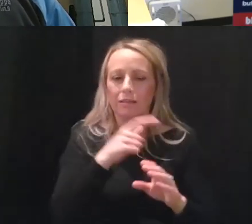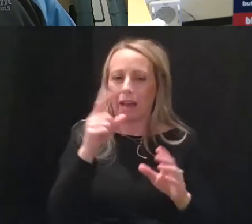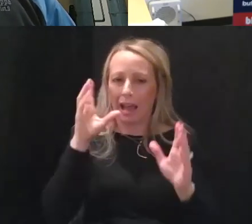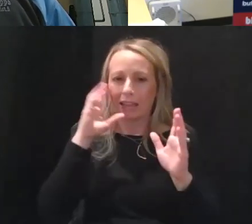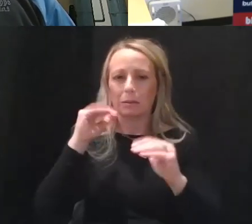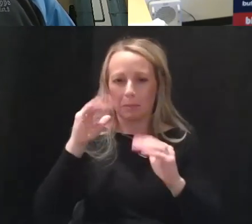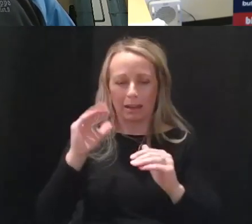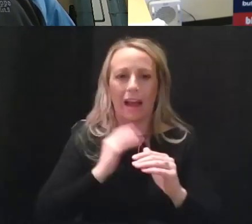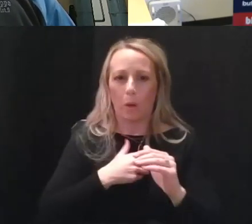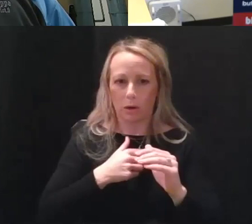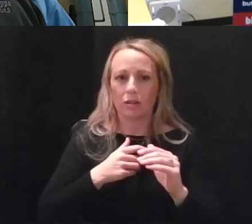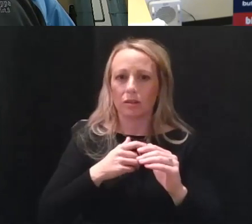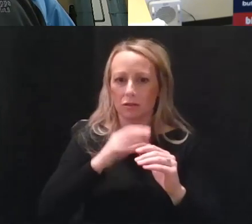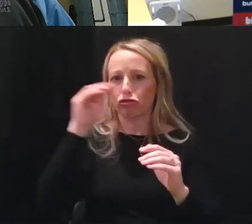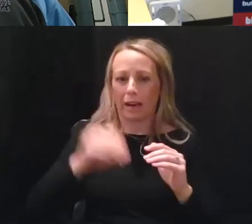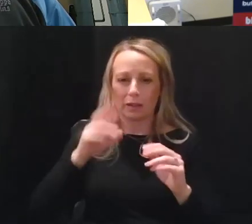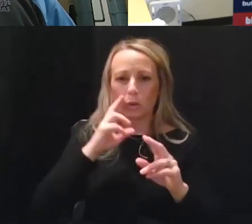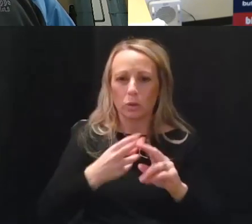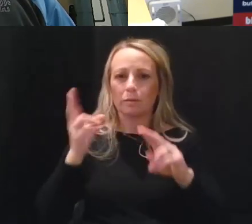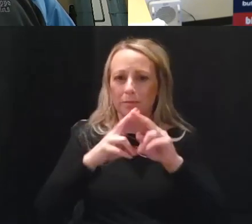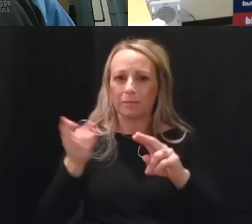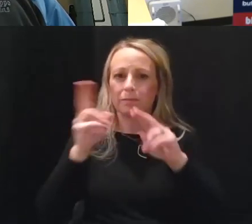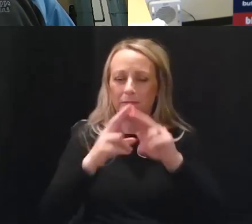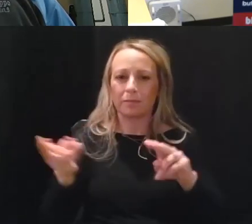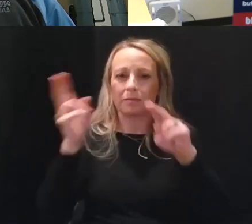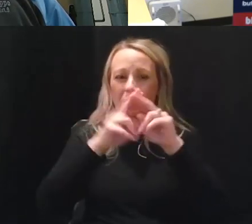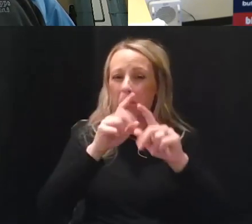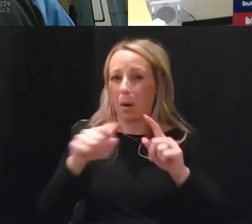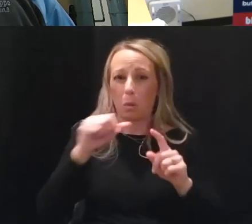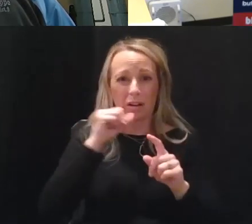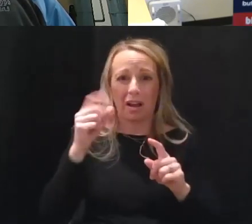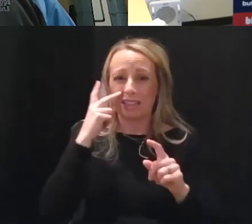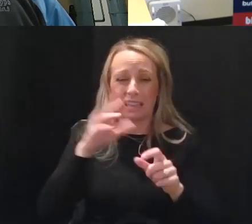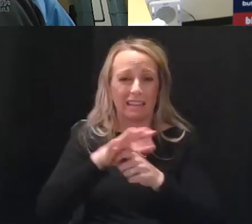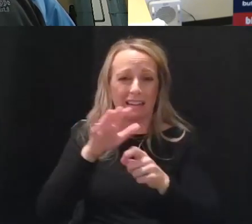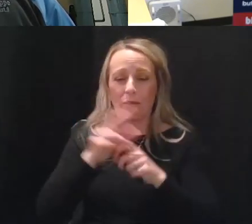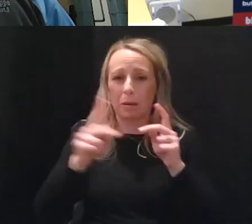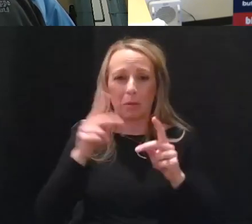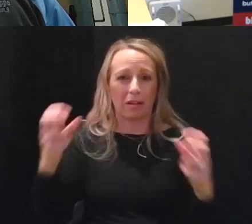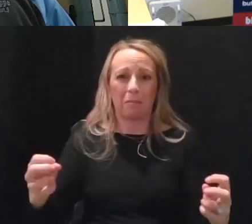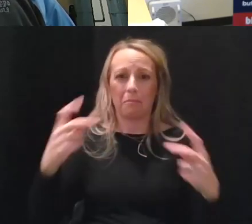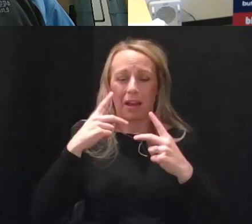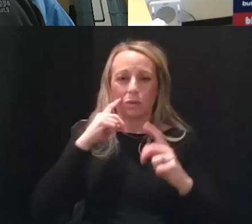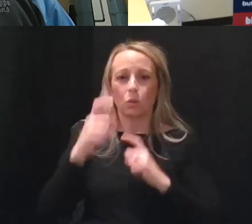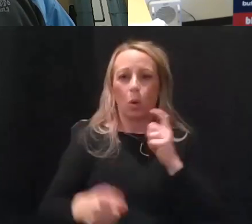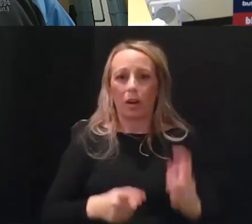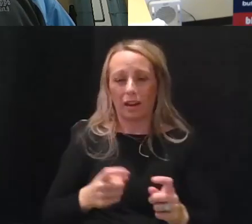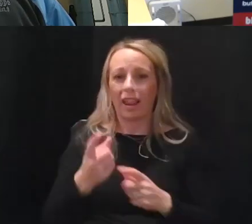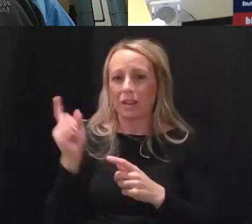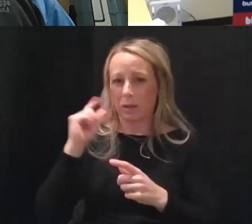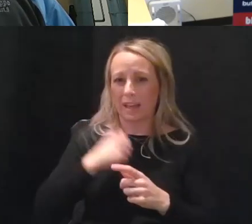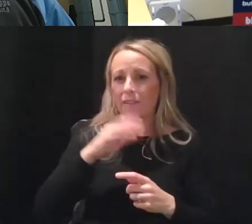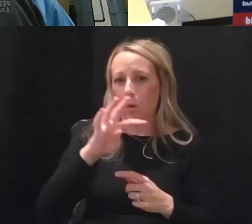rate. But we are not seeing enough convalescent donors coming back to donate. Last week, we had 43 donors